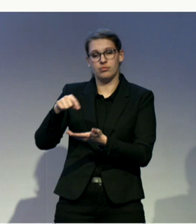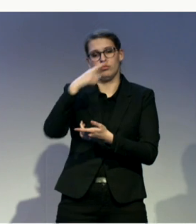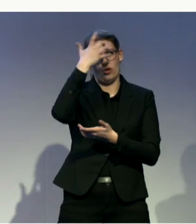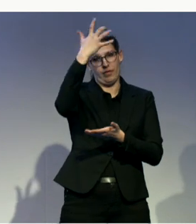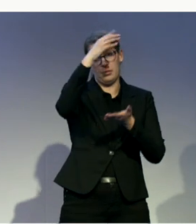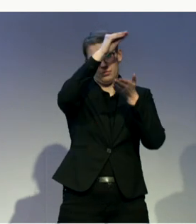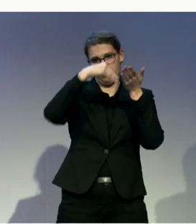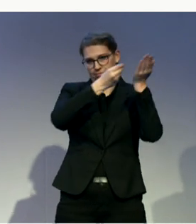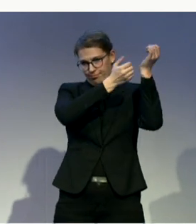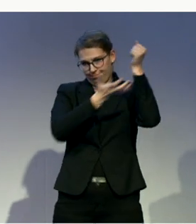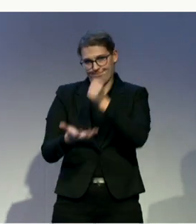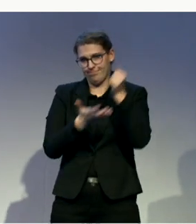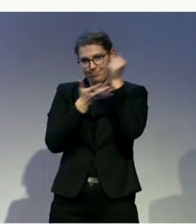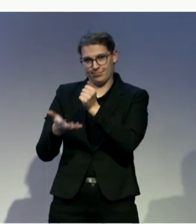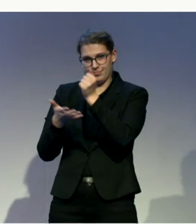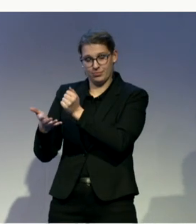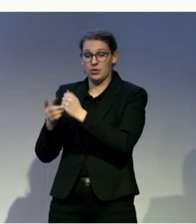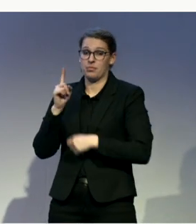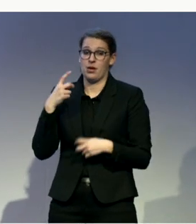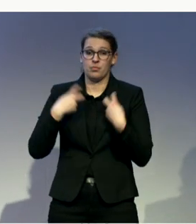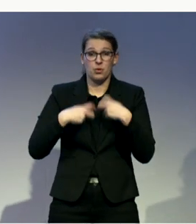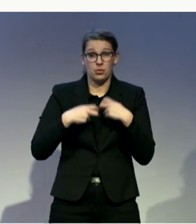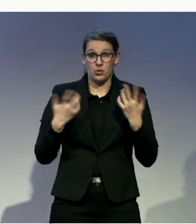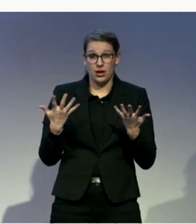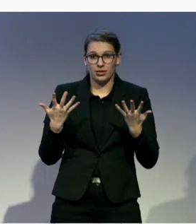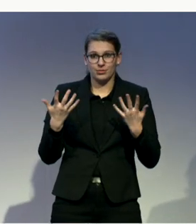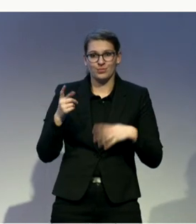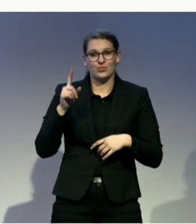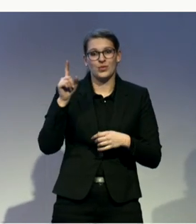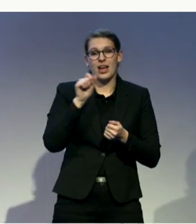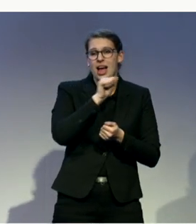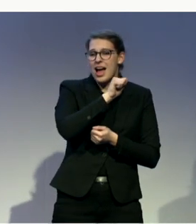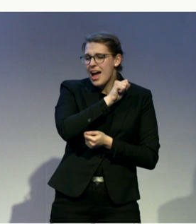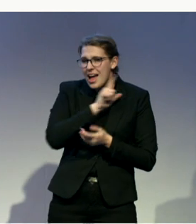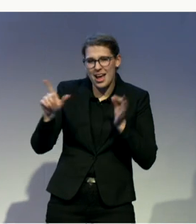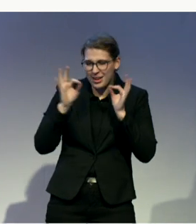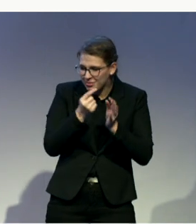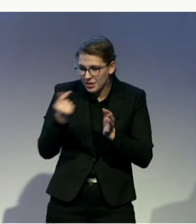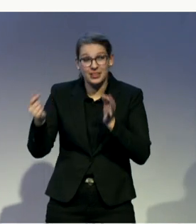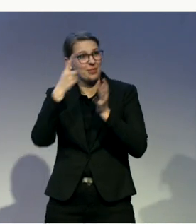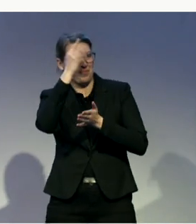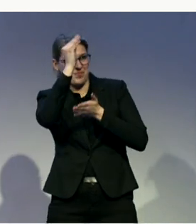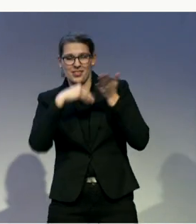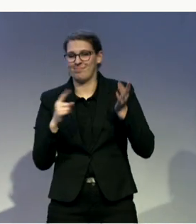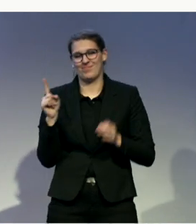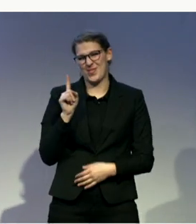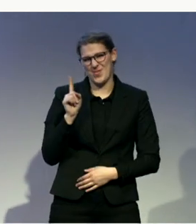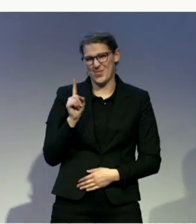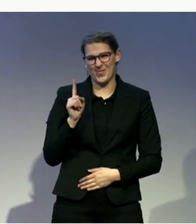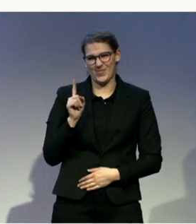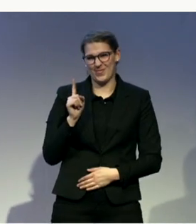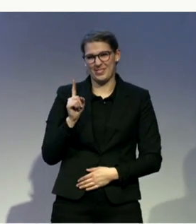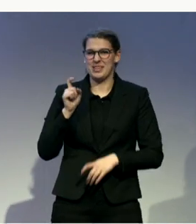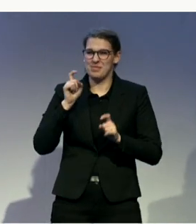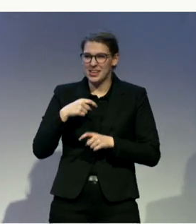do not cover the entire cost of the service, and here is playing the creativity. You have to find